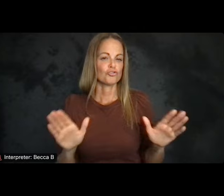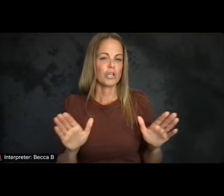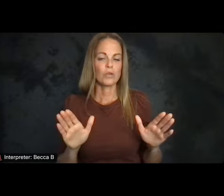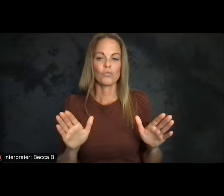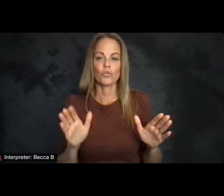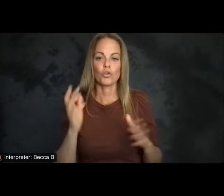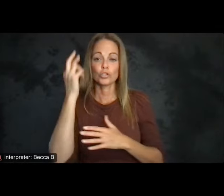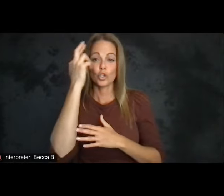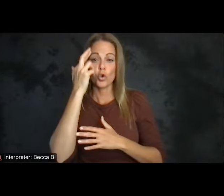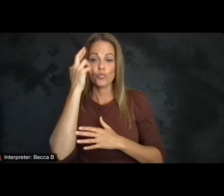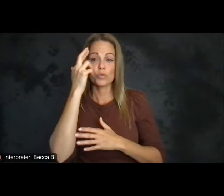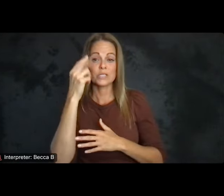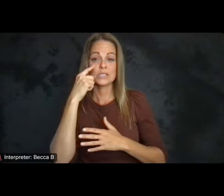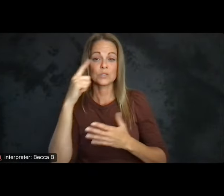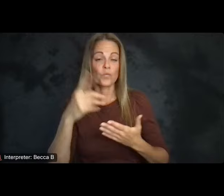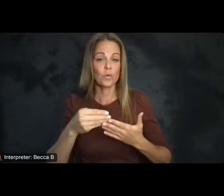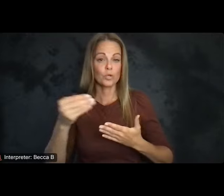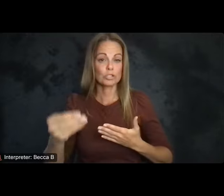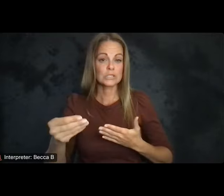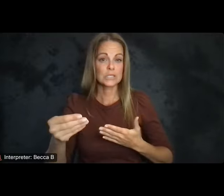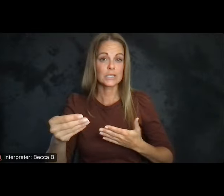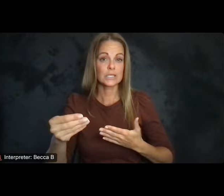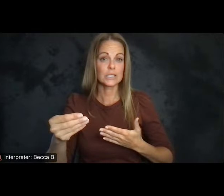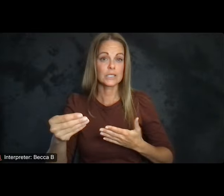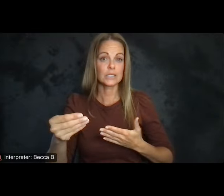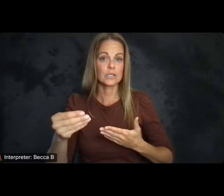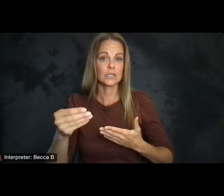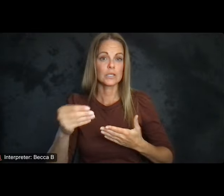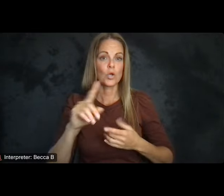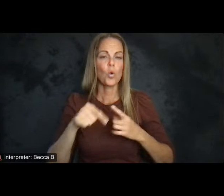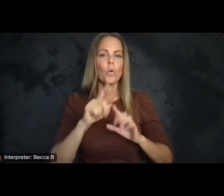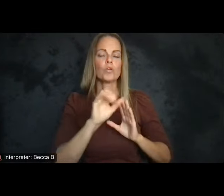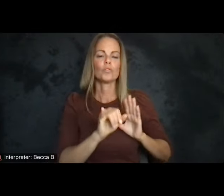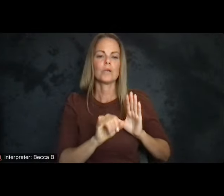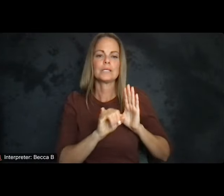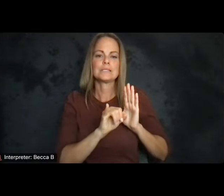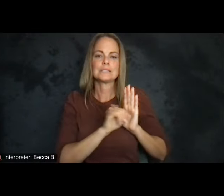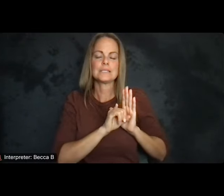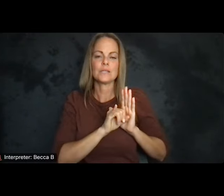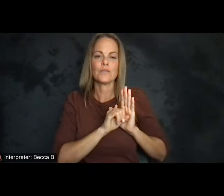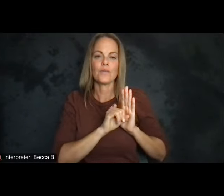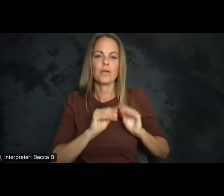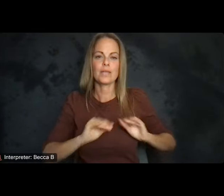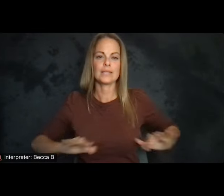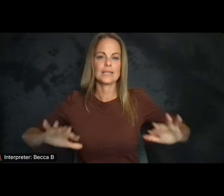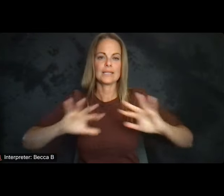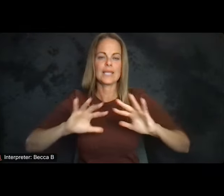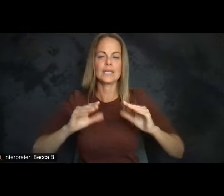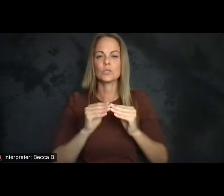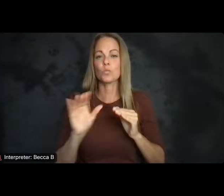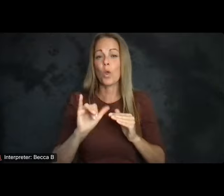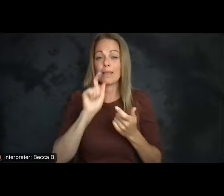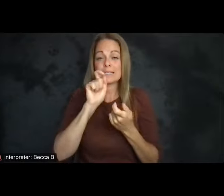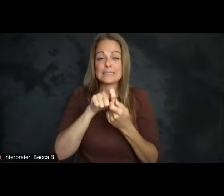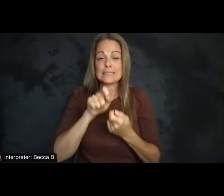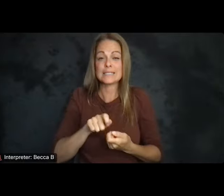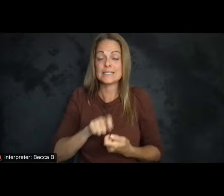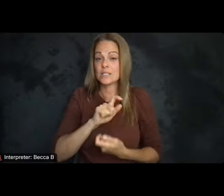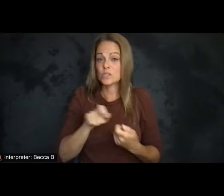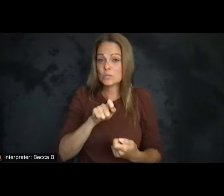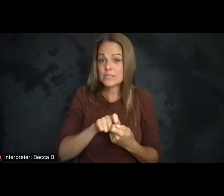reasons of purchasing. But when you're identifying a piece of land, is there more like a detail specific? We want